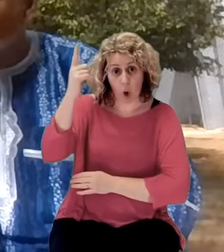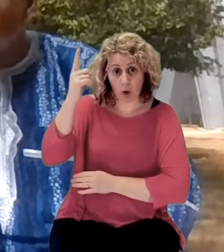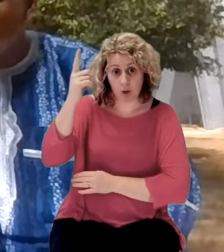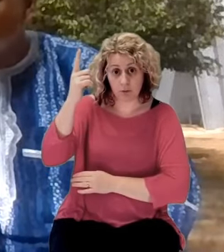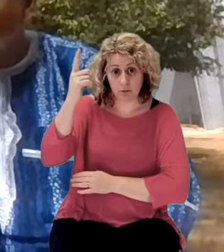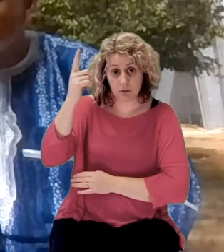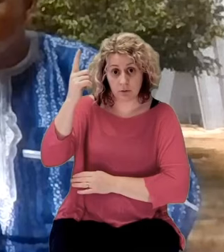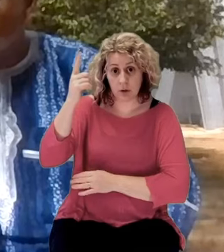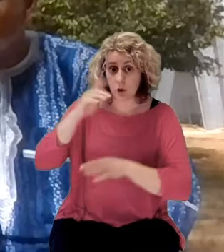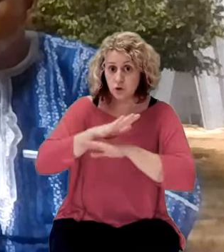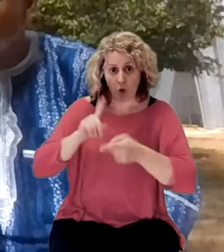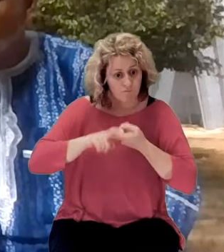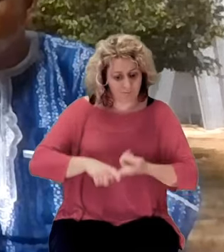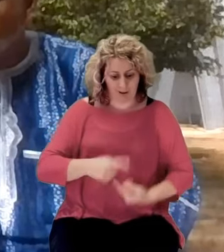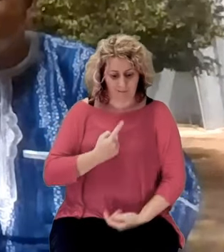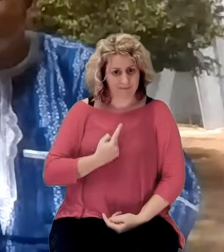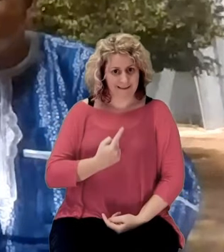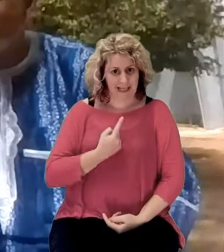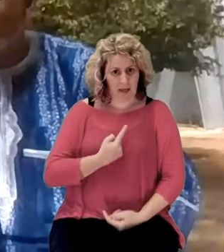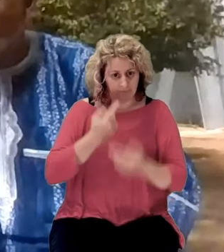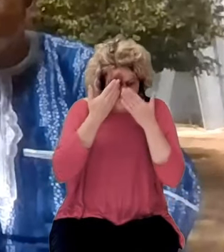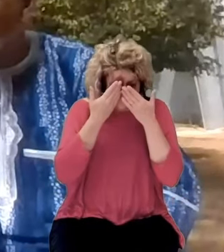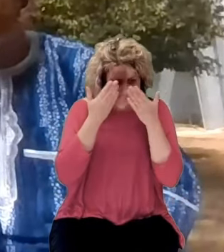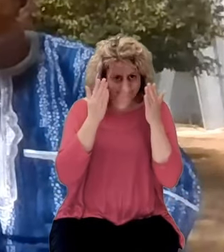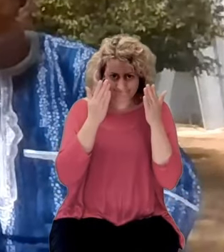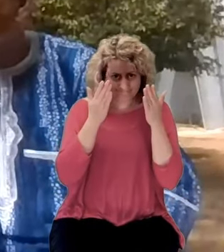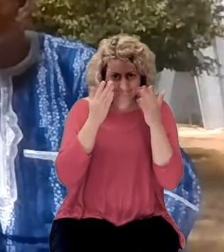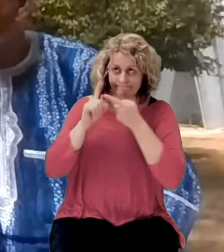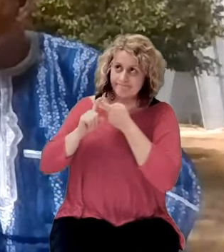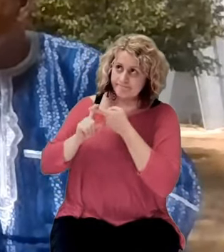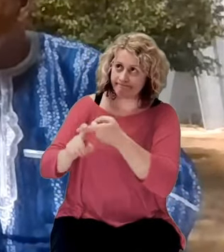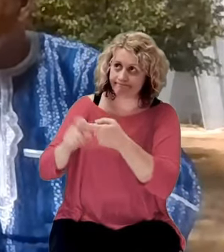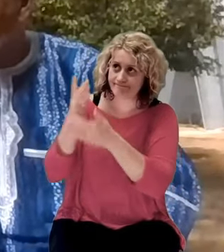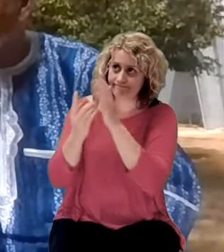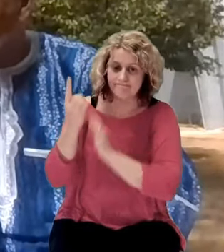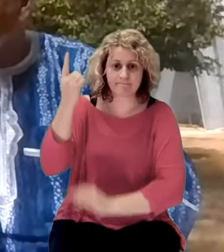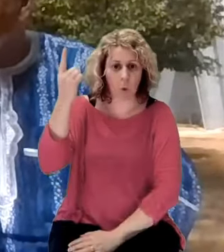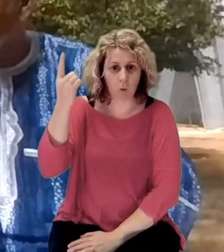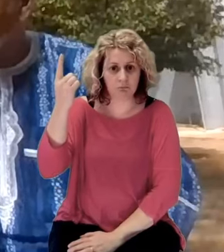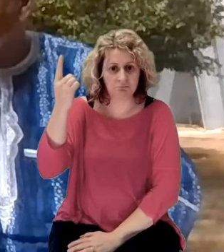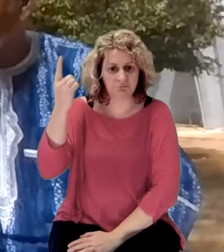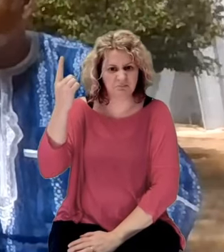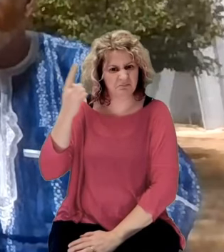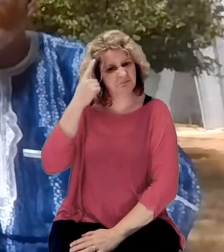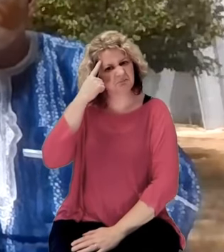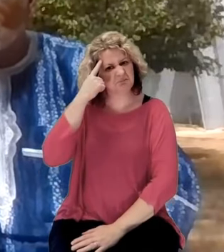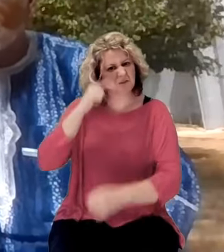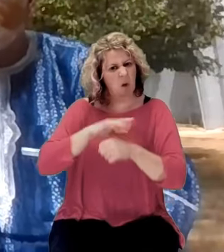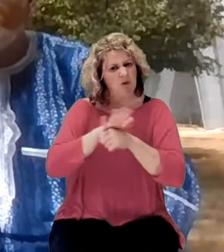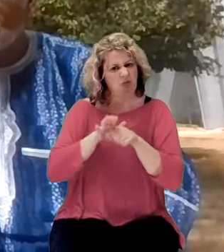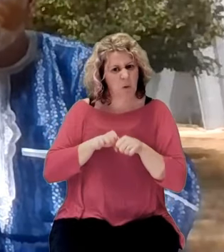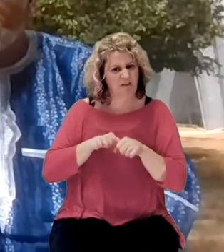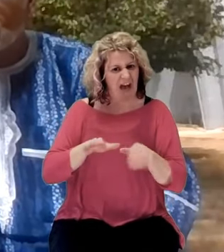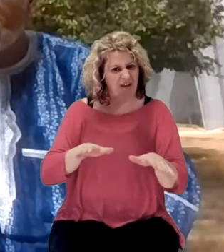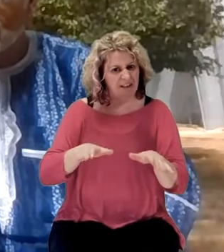and not relying on our own insight. Because looking at this, we don't know much